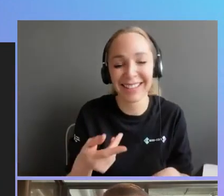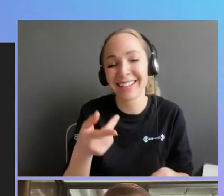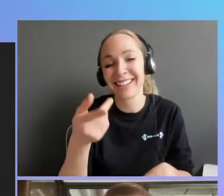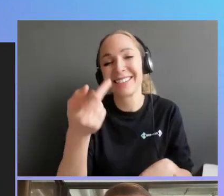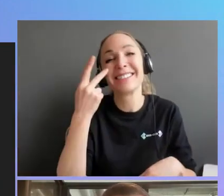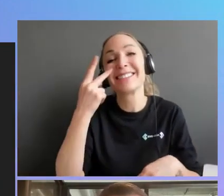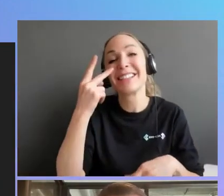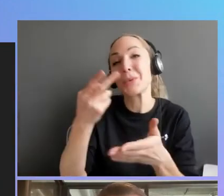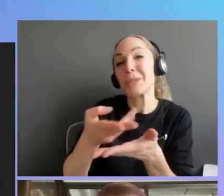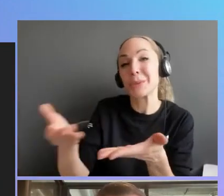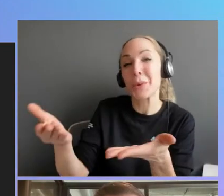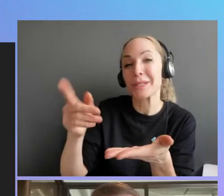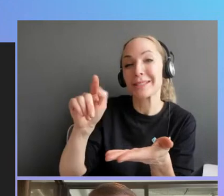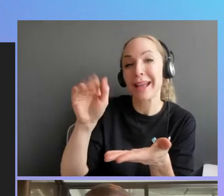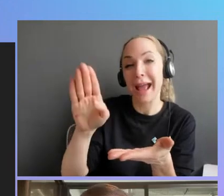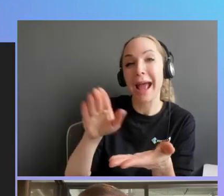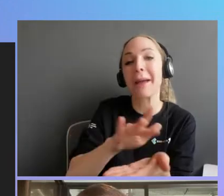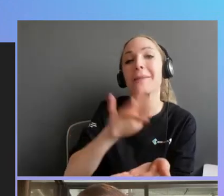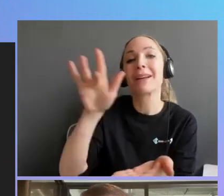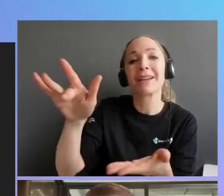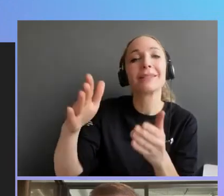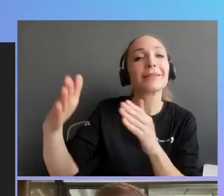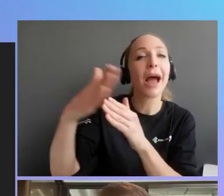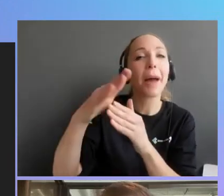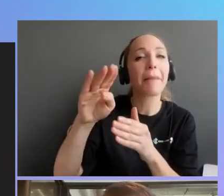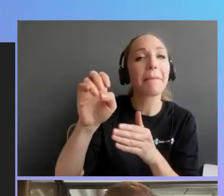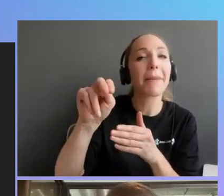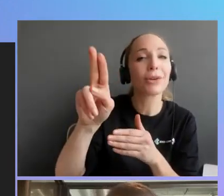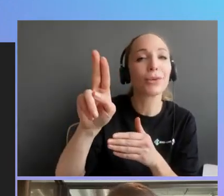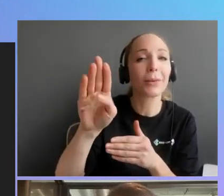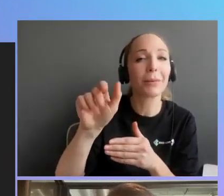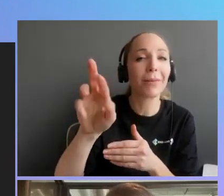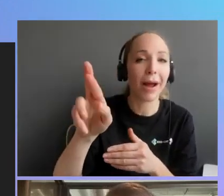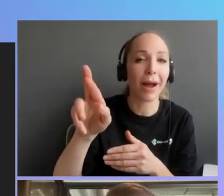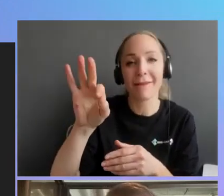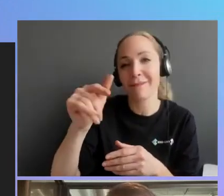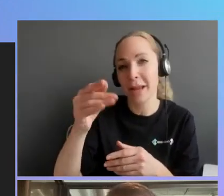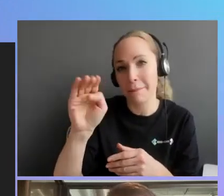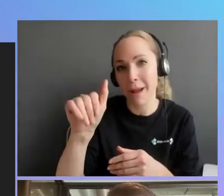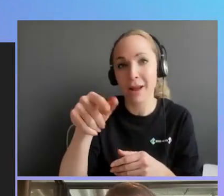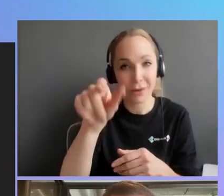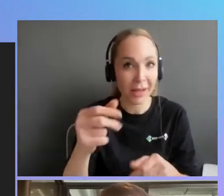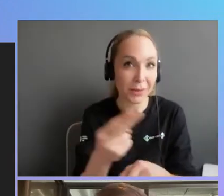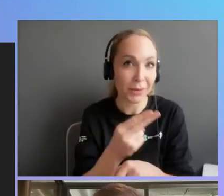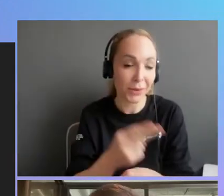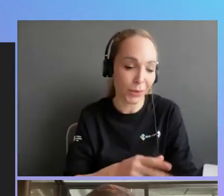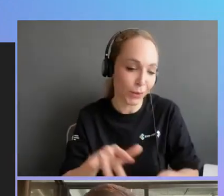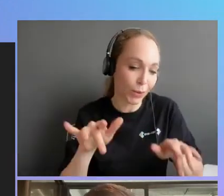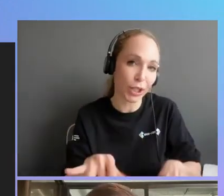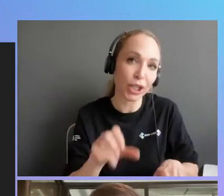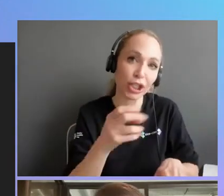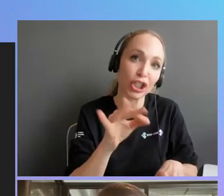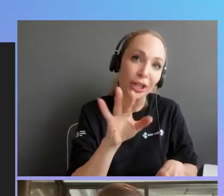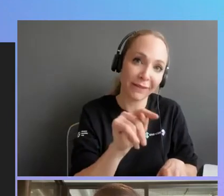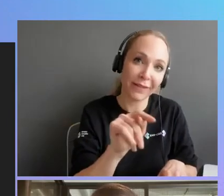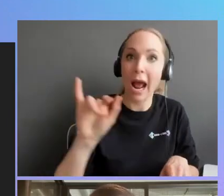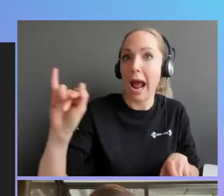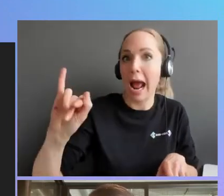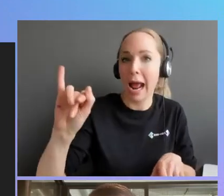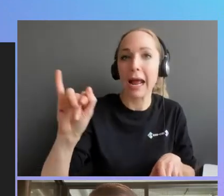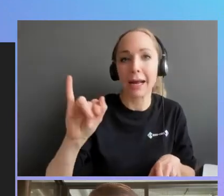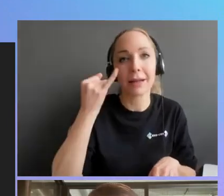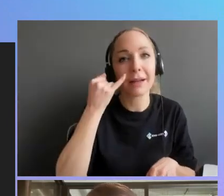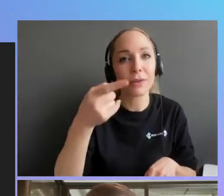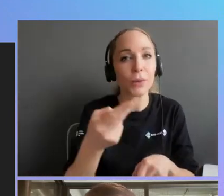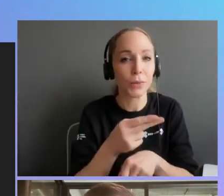tab. It's in the top menu bar of Figma. If you're a keyboard user or a power user, you can actually use Shift-I to open it up, which I just did. And from